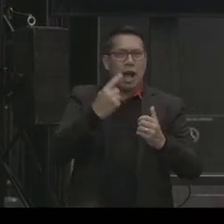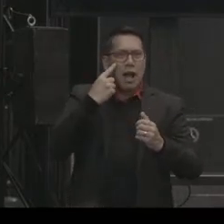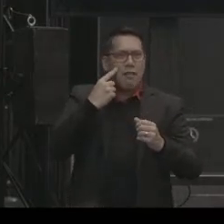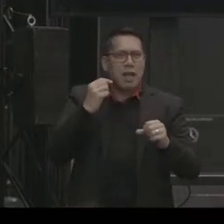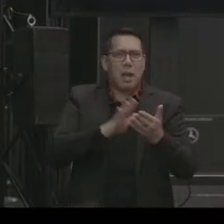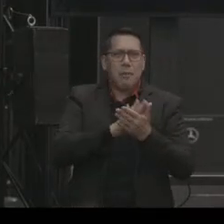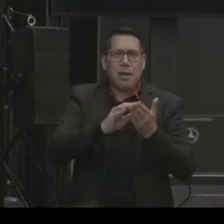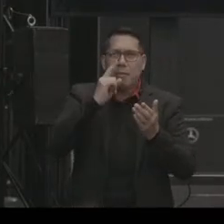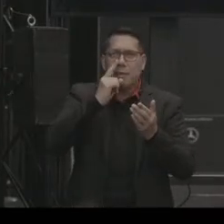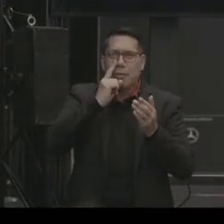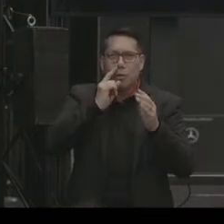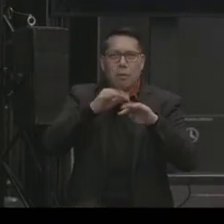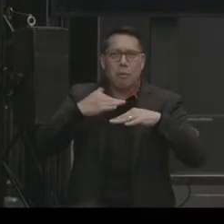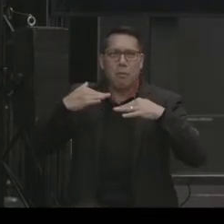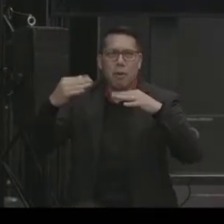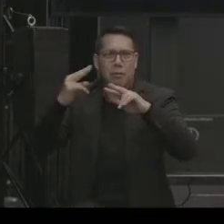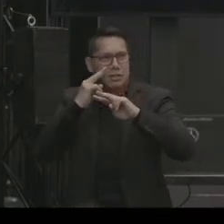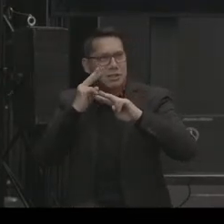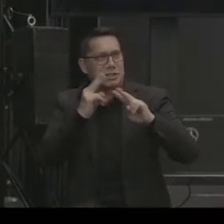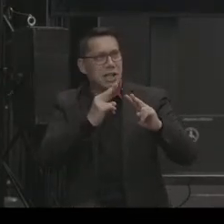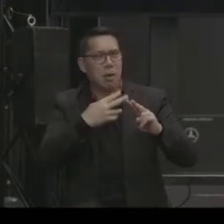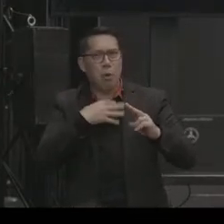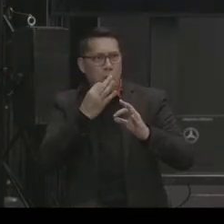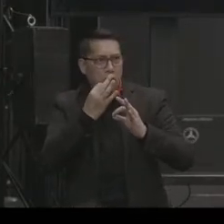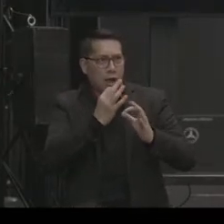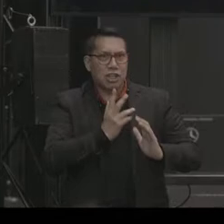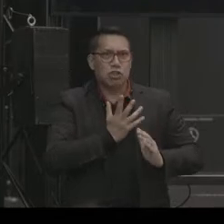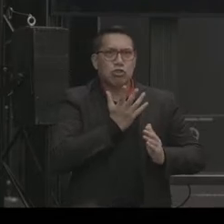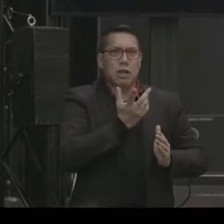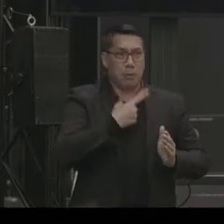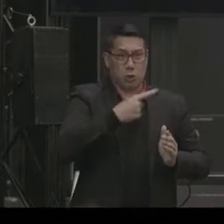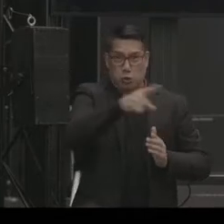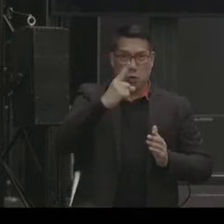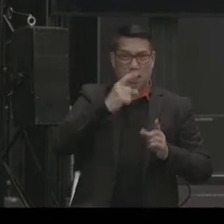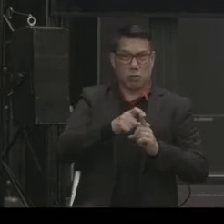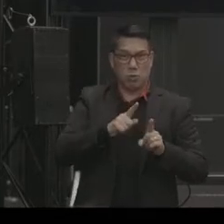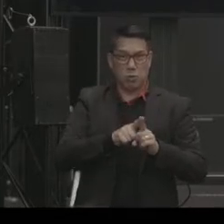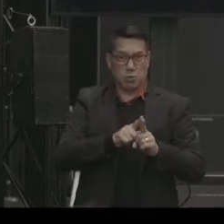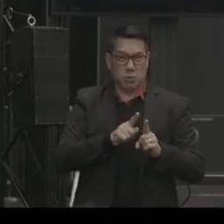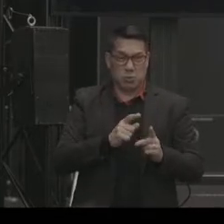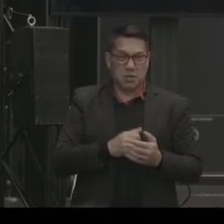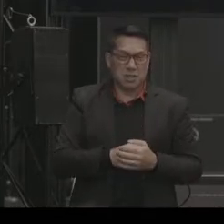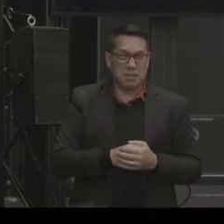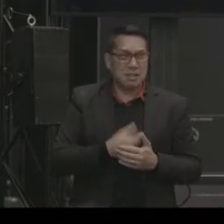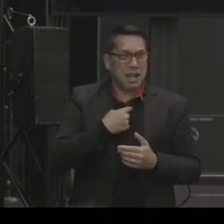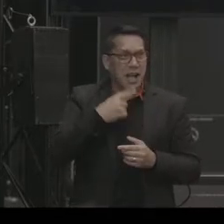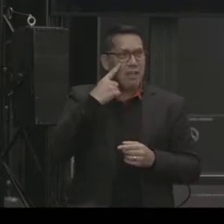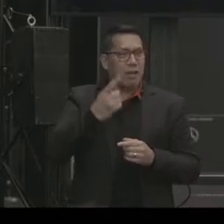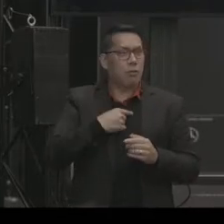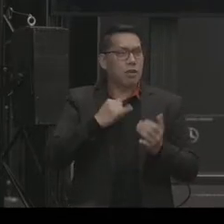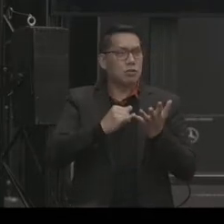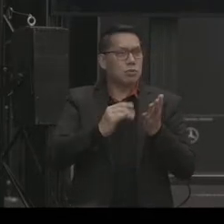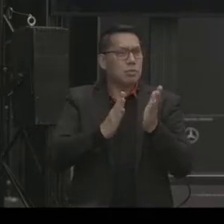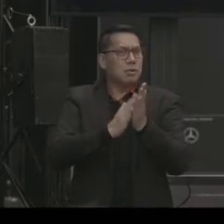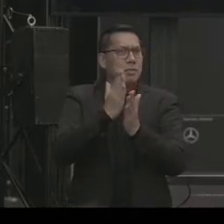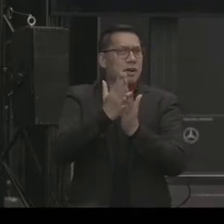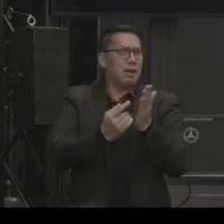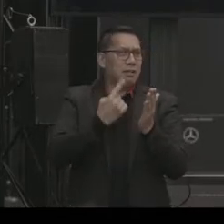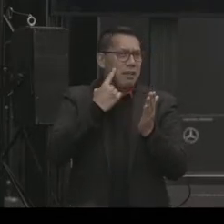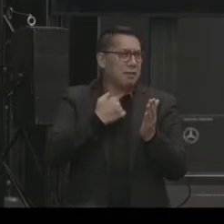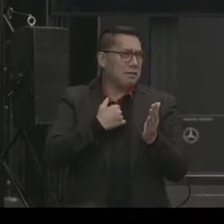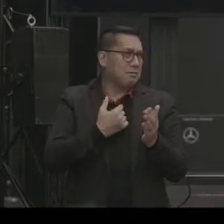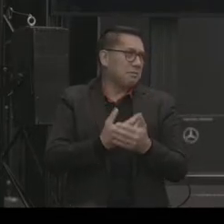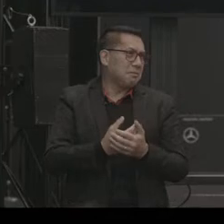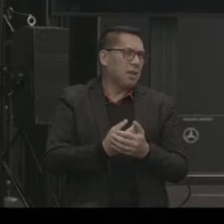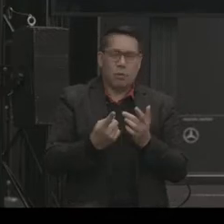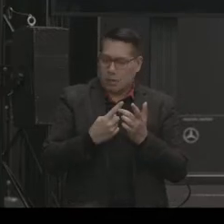the general public to see, because maybe you could do that too. Like that, I think that helps with the social media aspect.